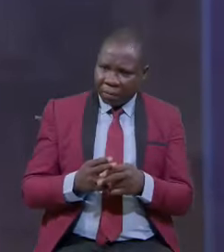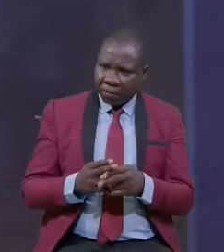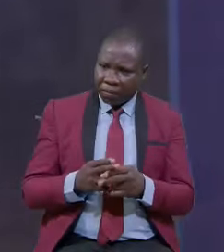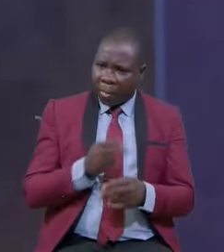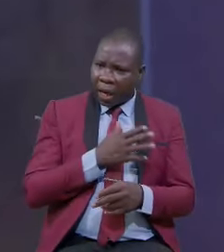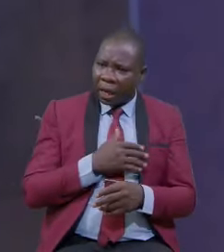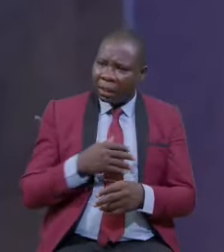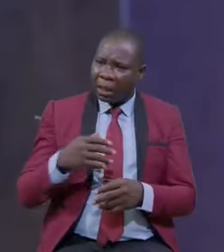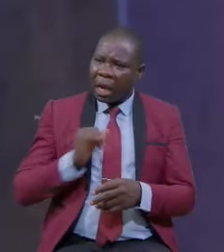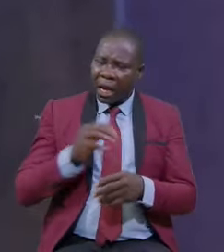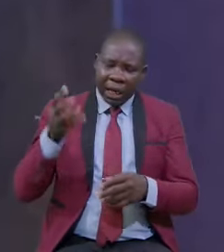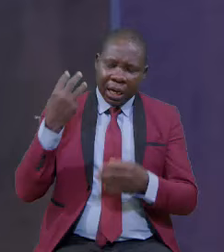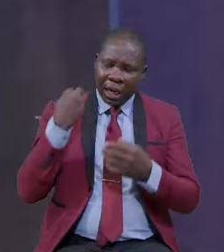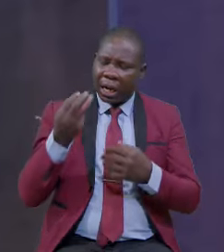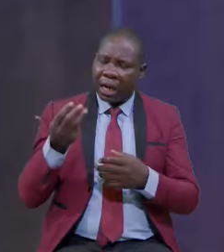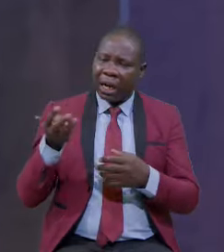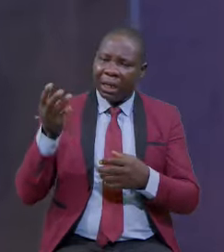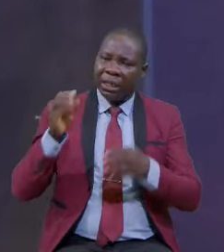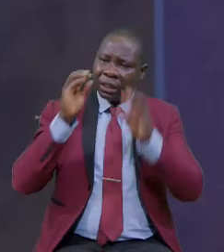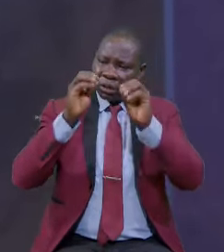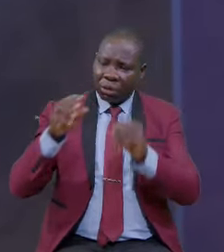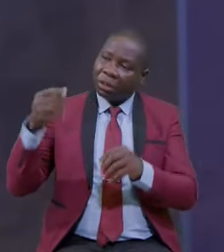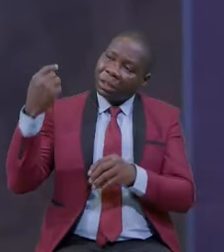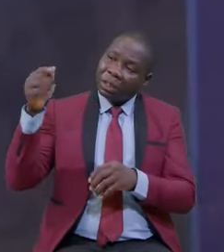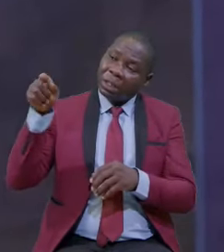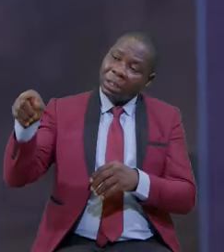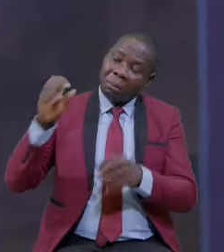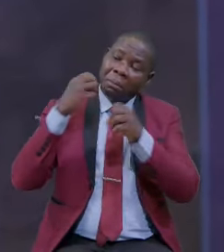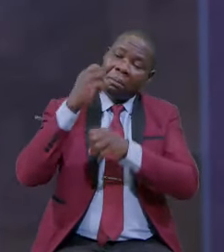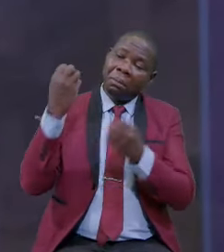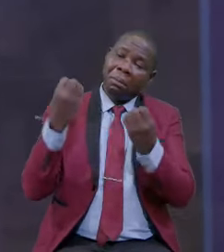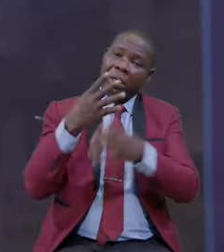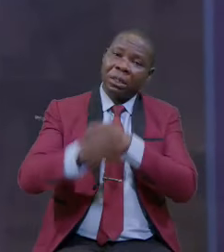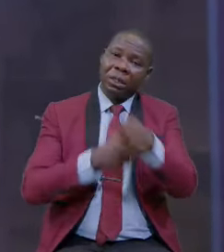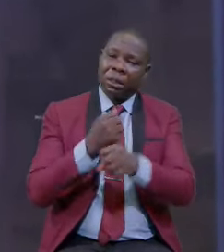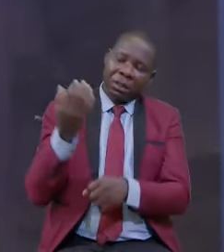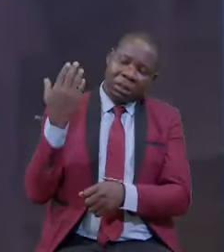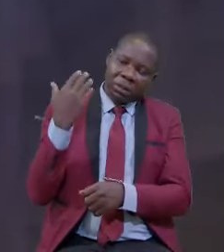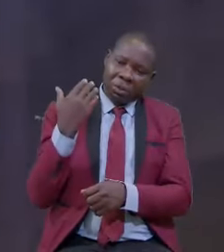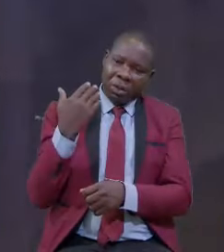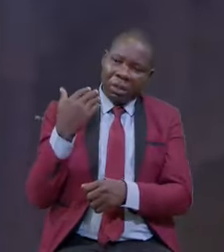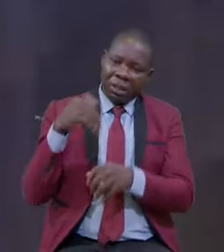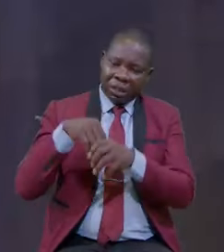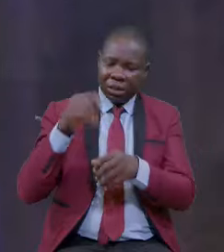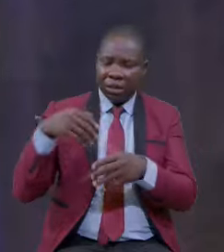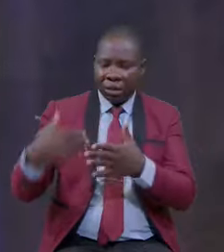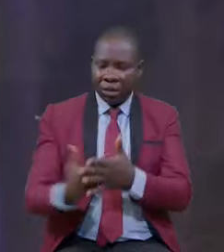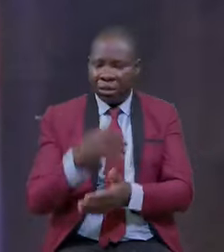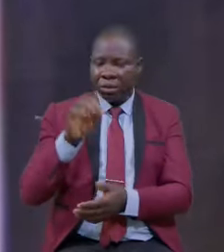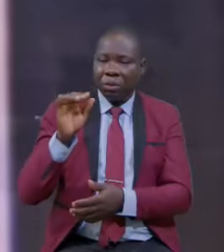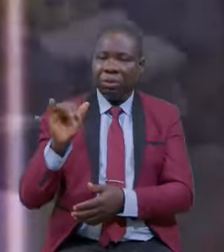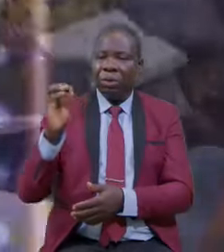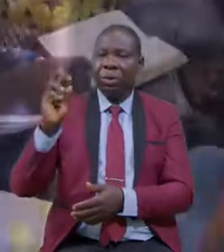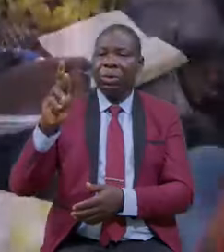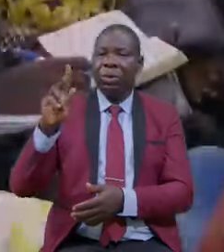and here we were, and he found me reading my Bible. And he knew, that's my